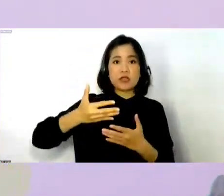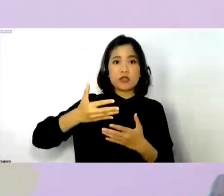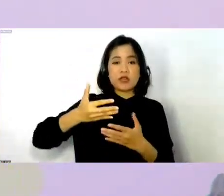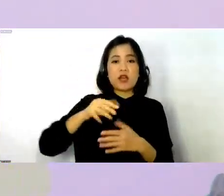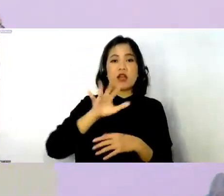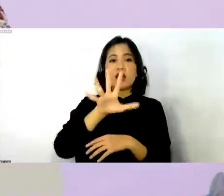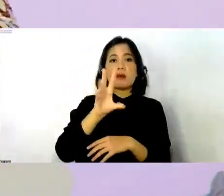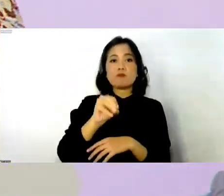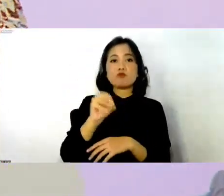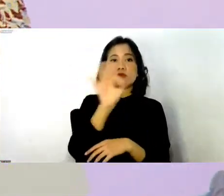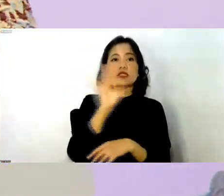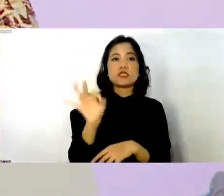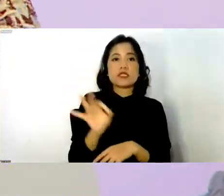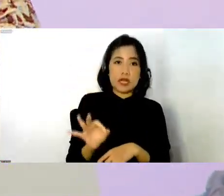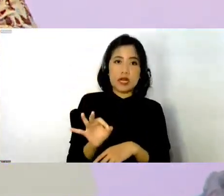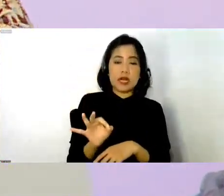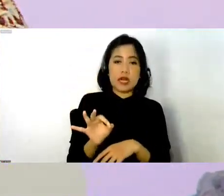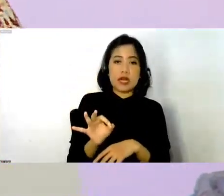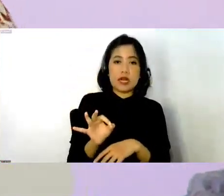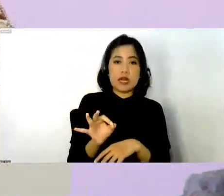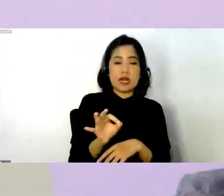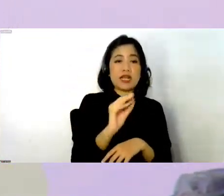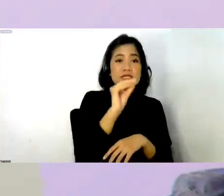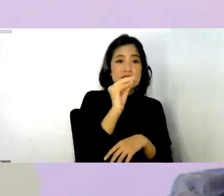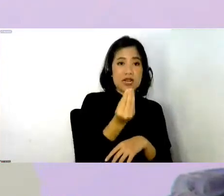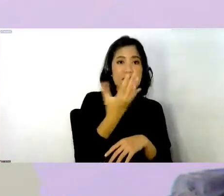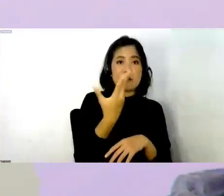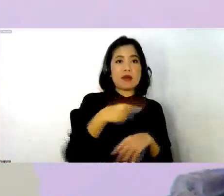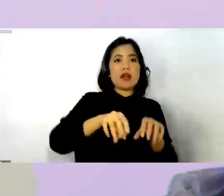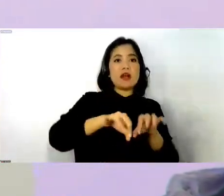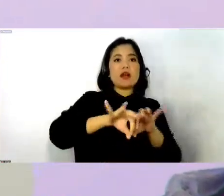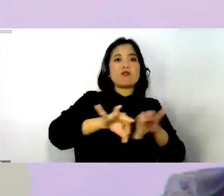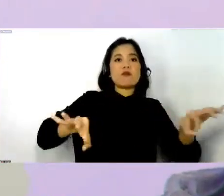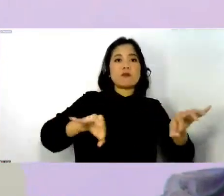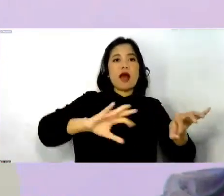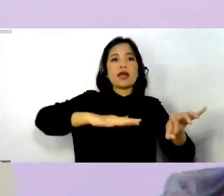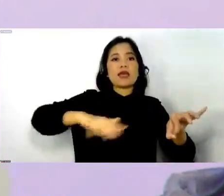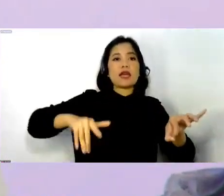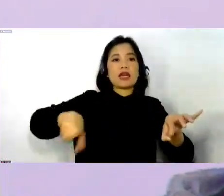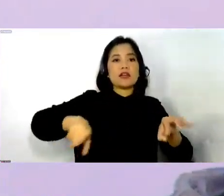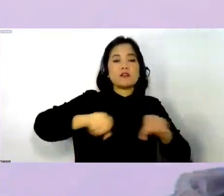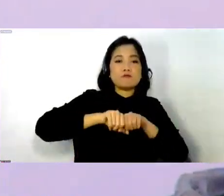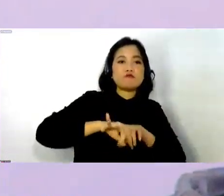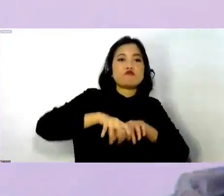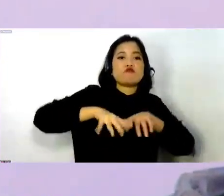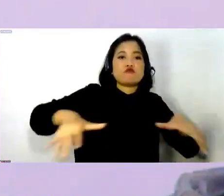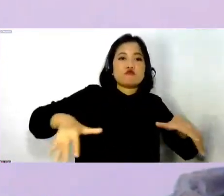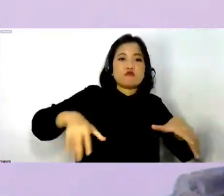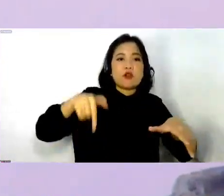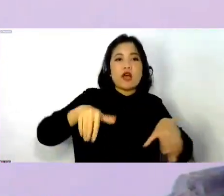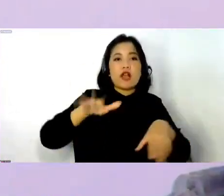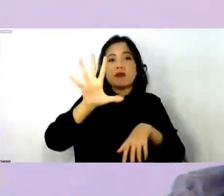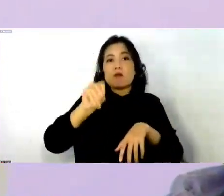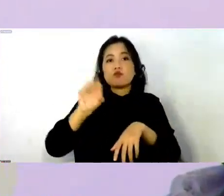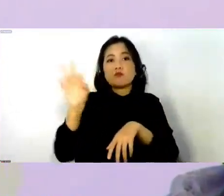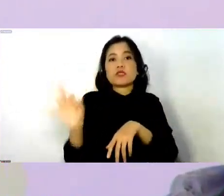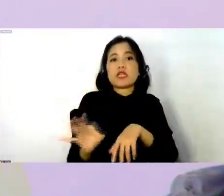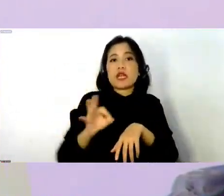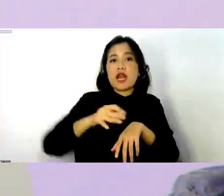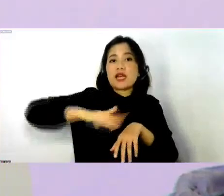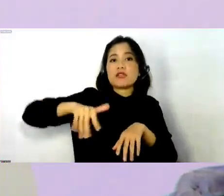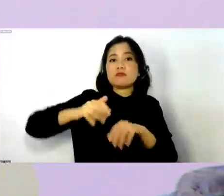of even ASEAN or especially OECD countries. But that's not the issue. The issue of priority is very important.